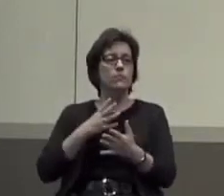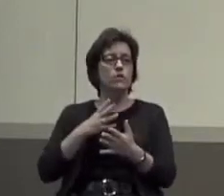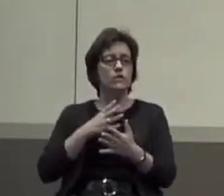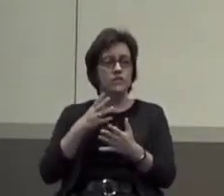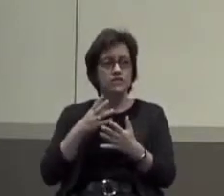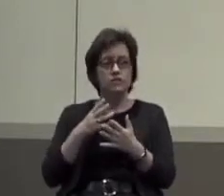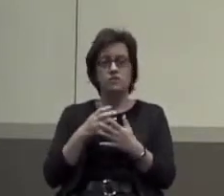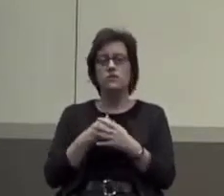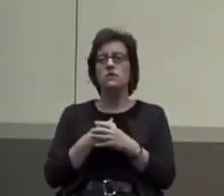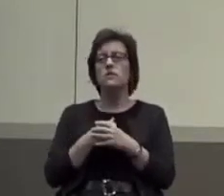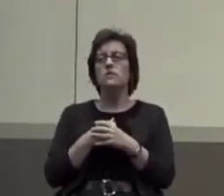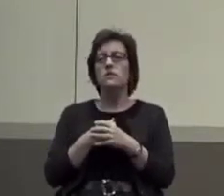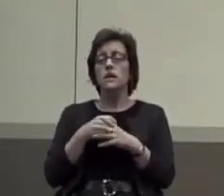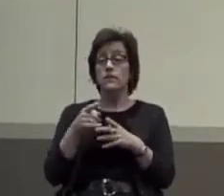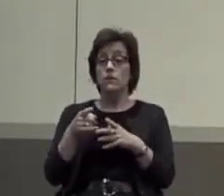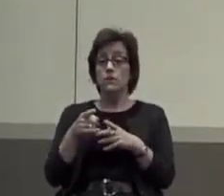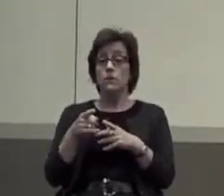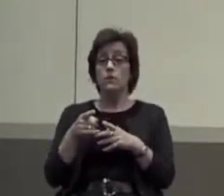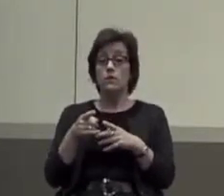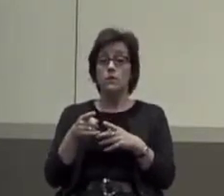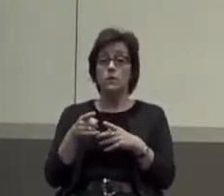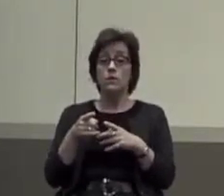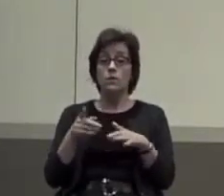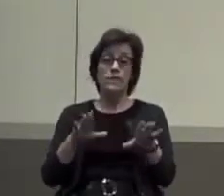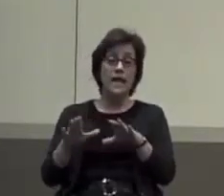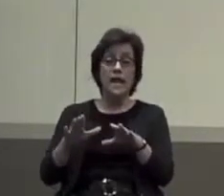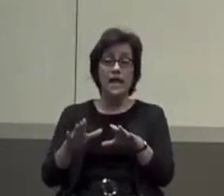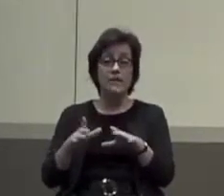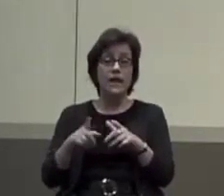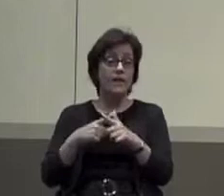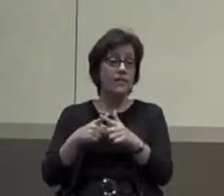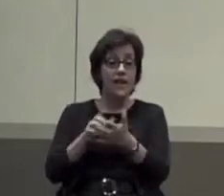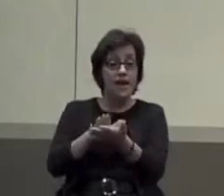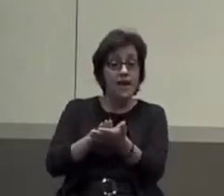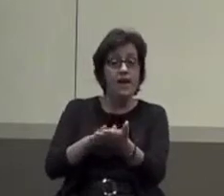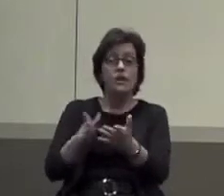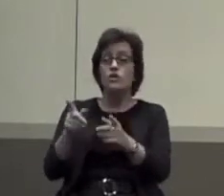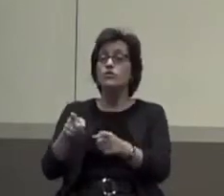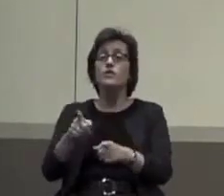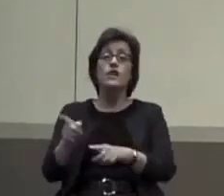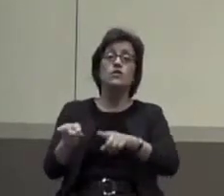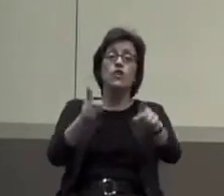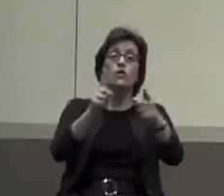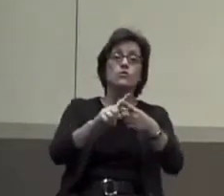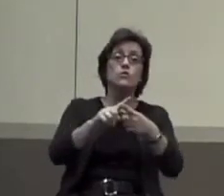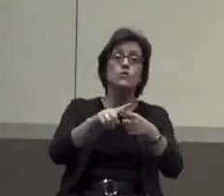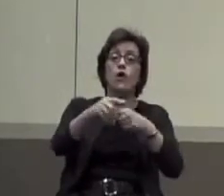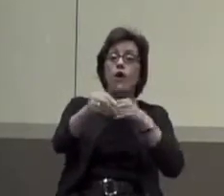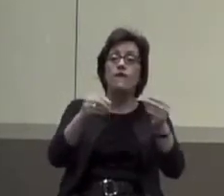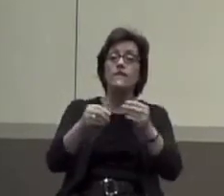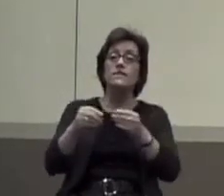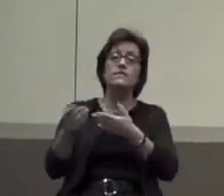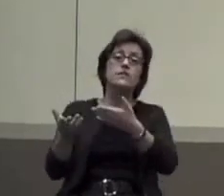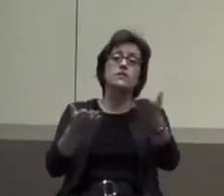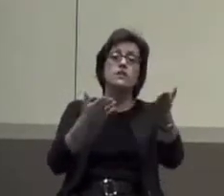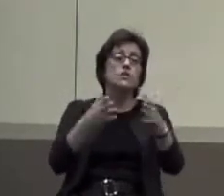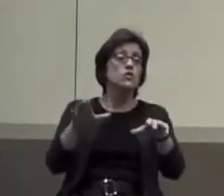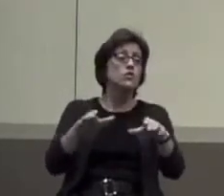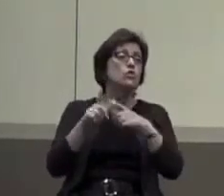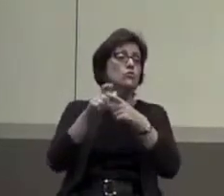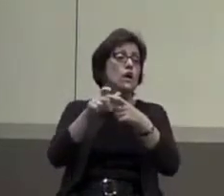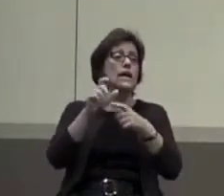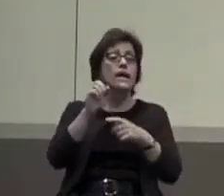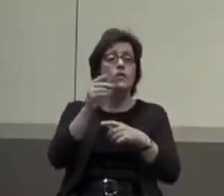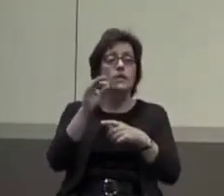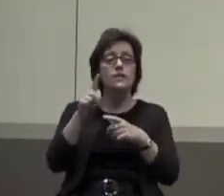if you behave, a reinforcer could be that you get to be the person who runs to the office and does an errand for me, or you get to make the copies